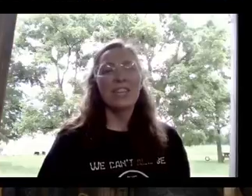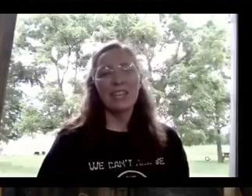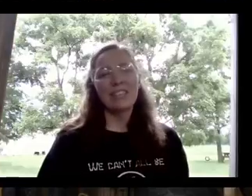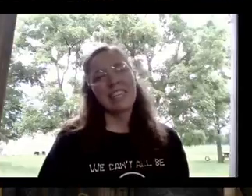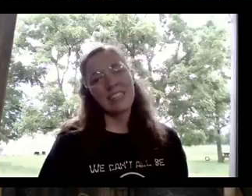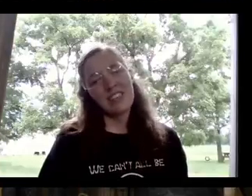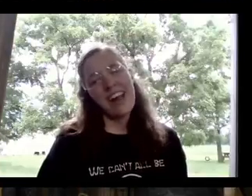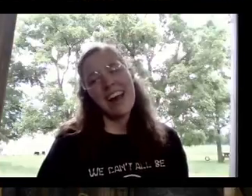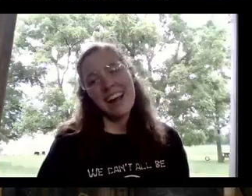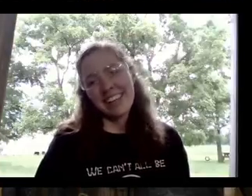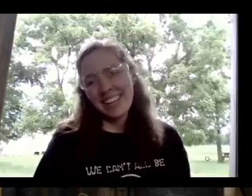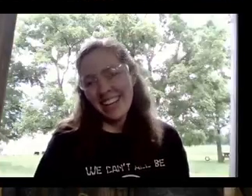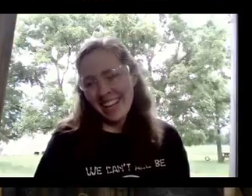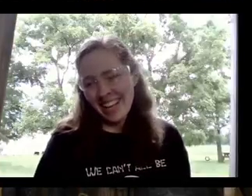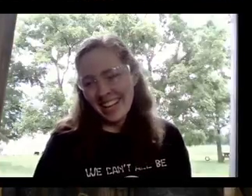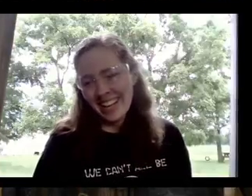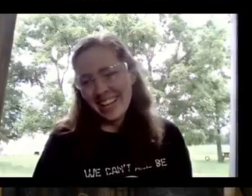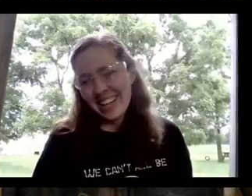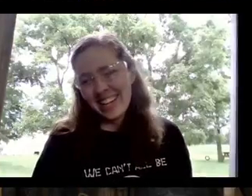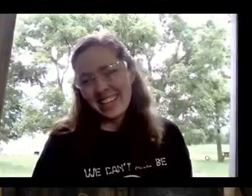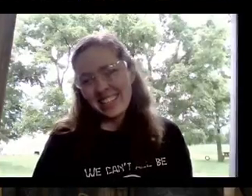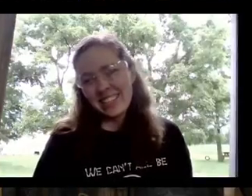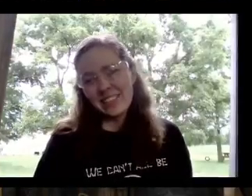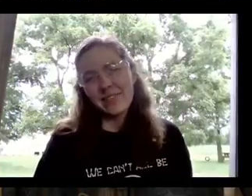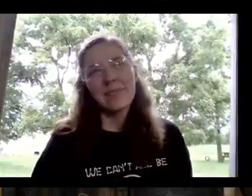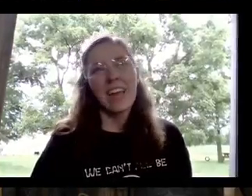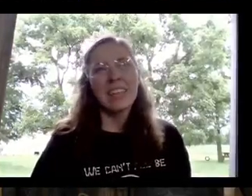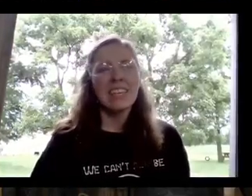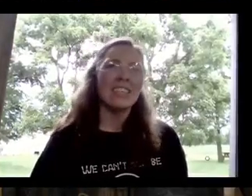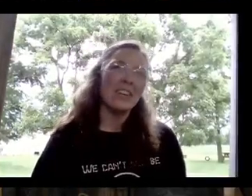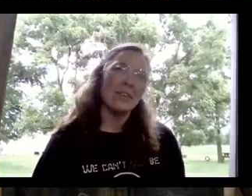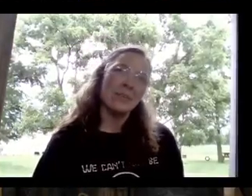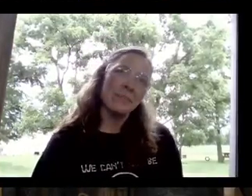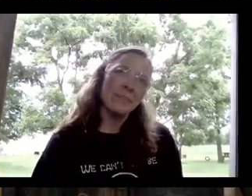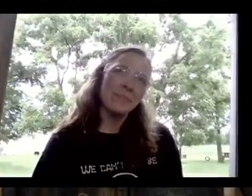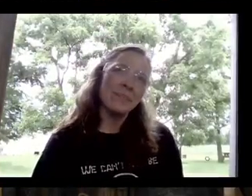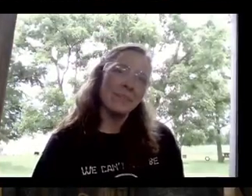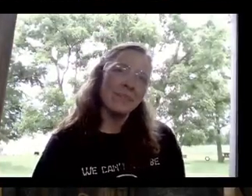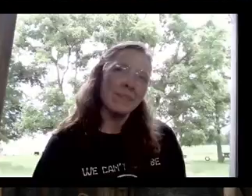I don't know. It's a bunch. It's over 30, isn't it?